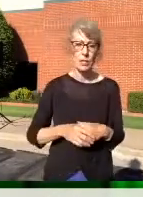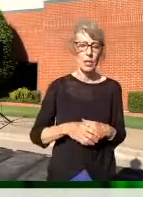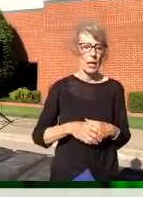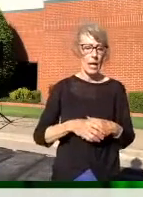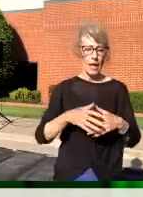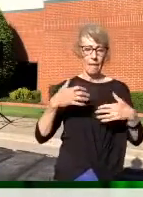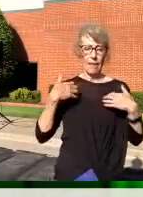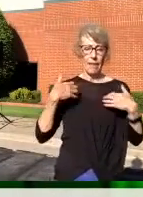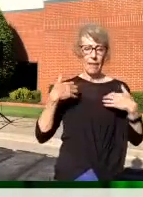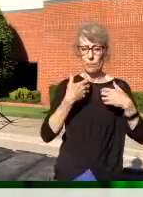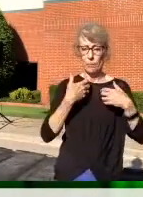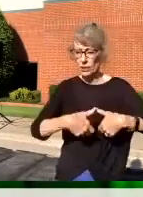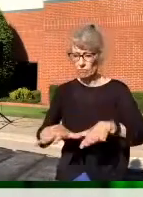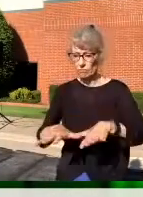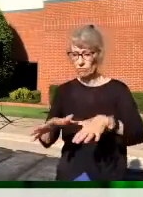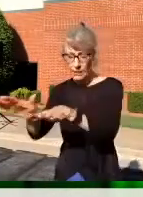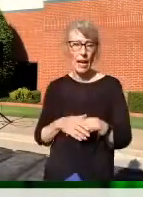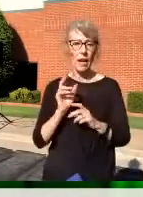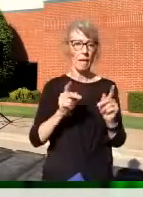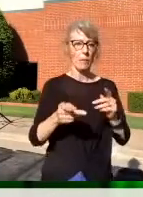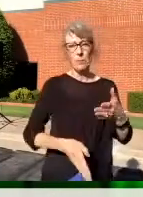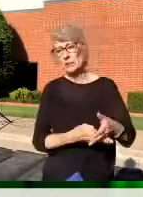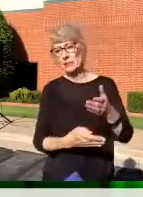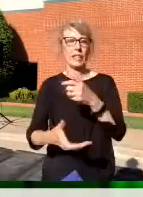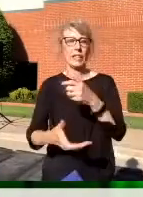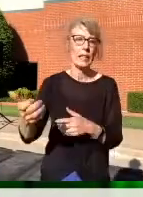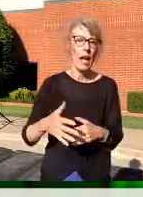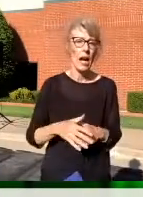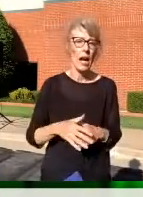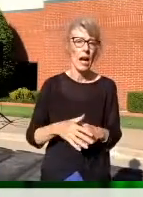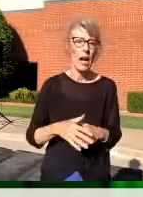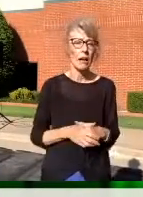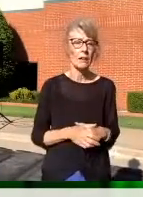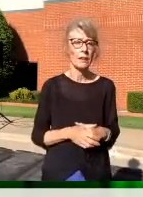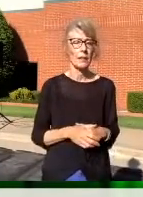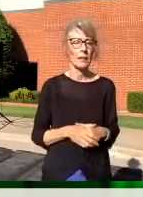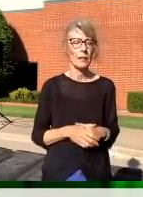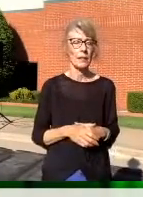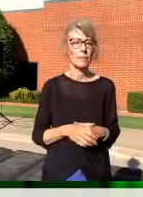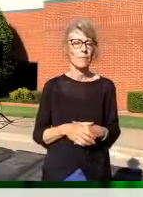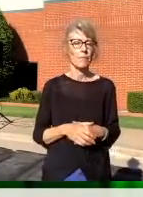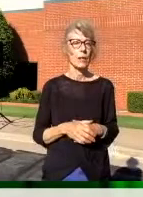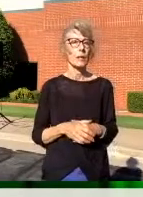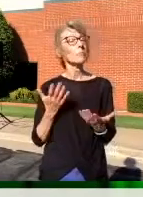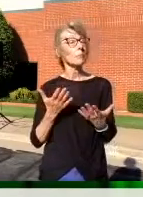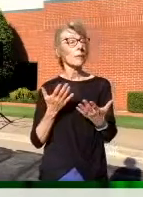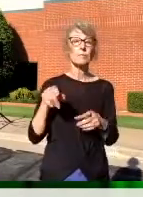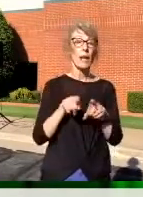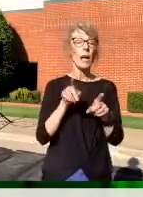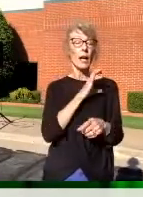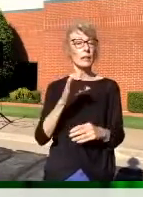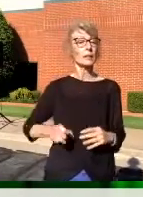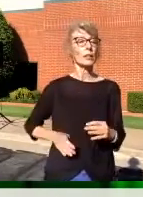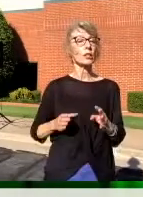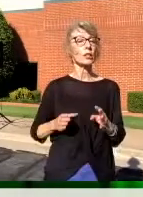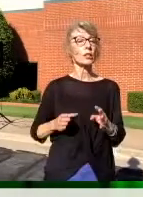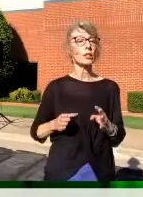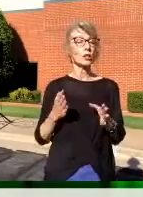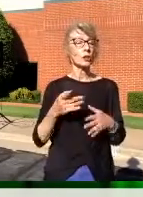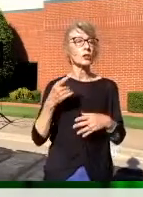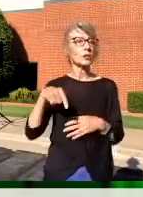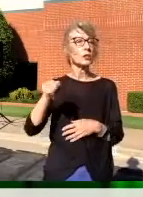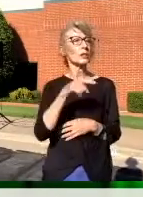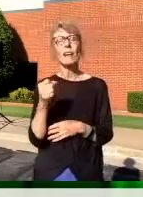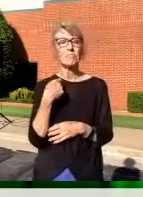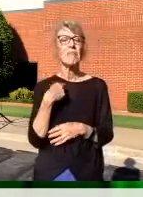Now, if you're a Christian, you know this story, and you think, oh, yeah, well, he got good reason to do this. But if you had actually been there when it originally happened, you would not